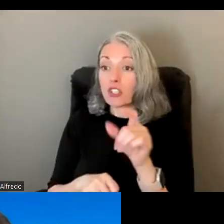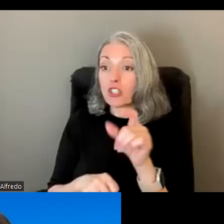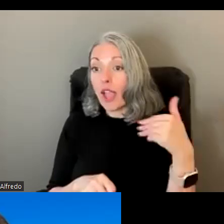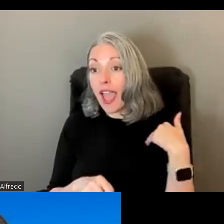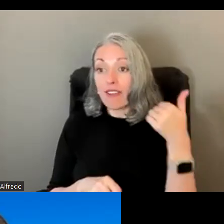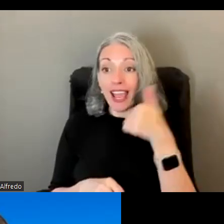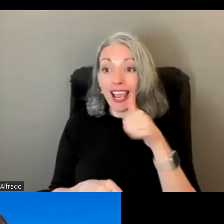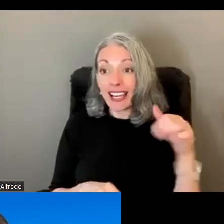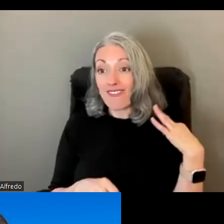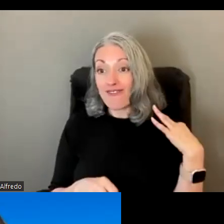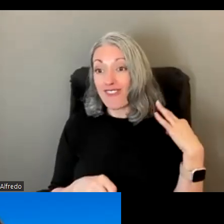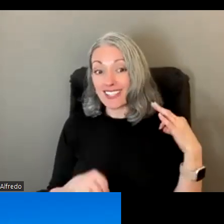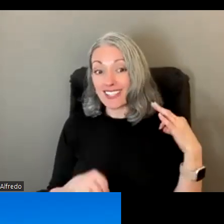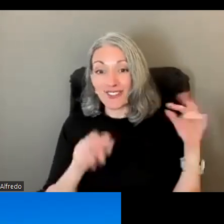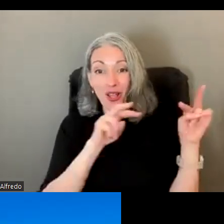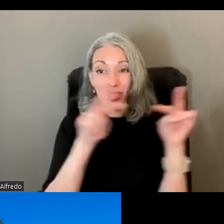Barbara.